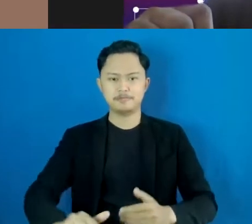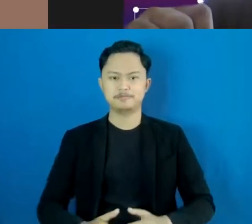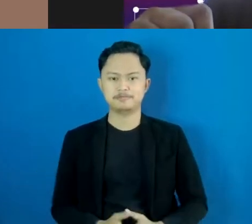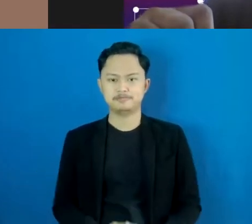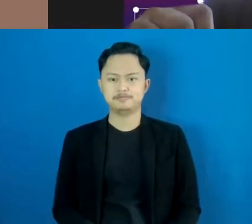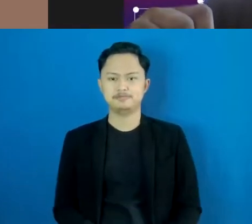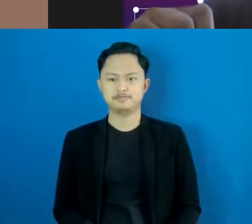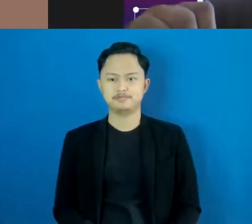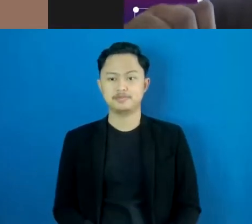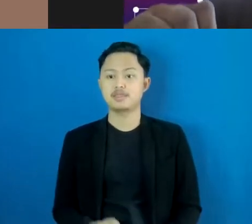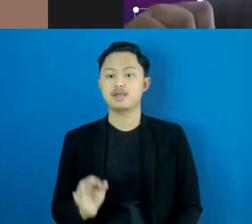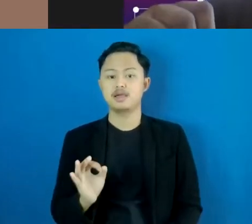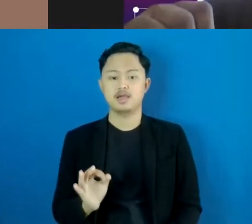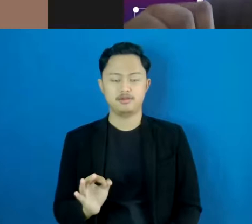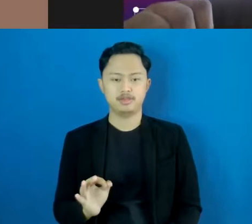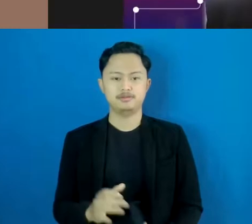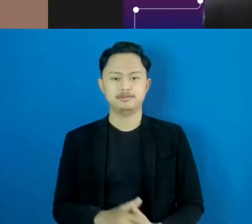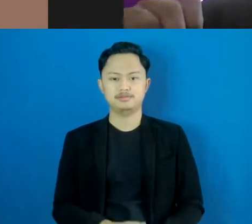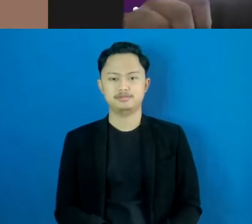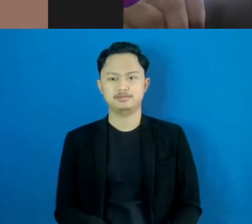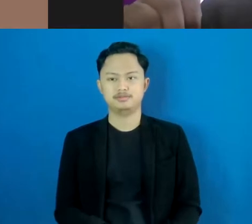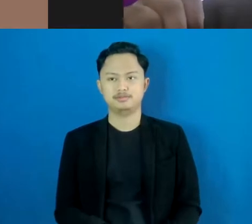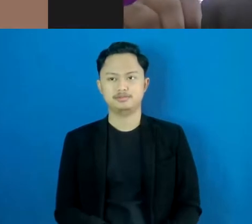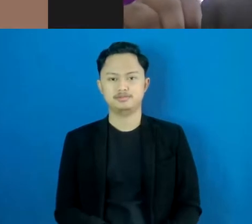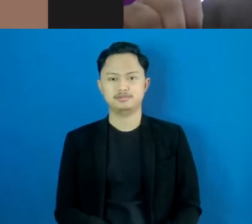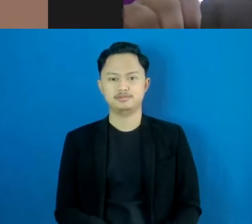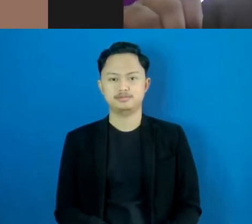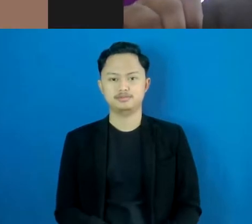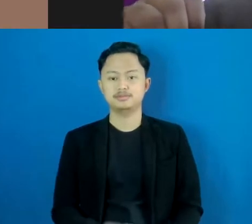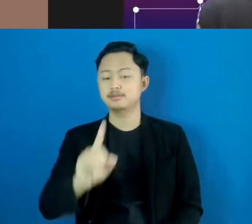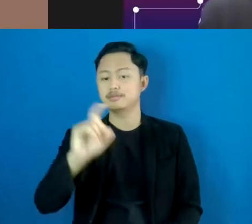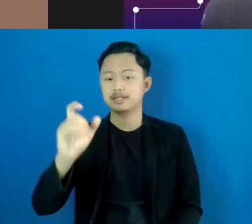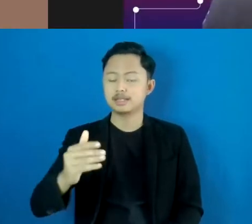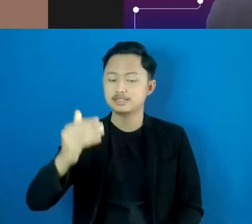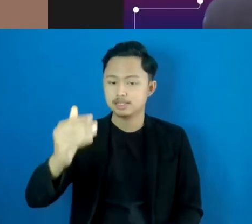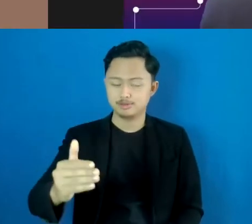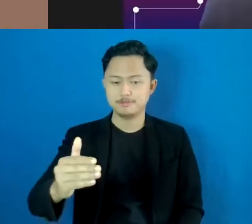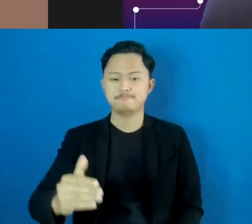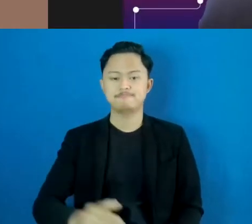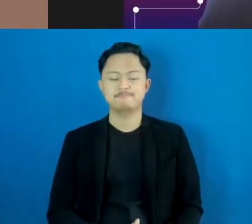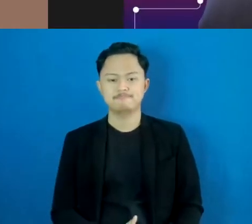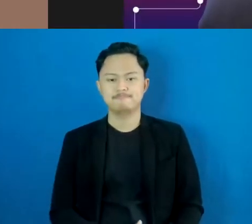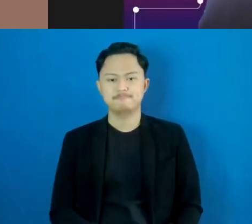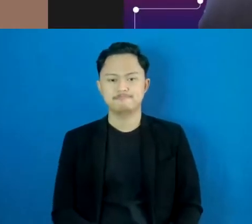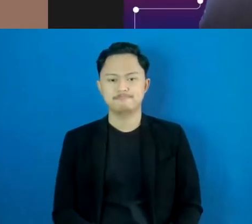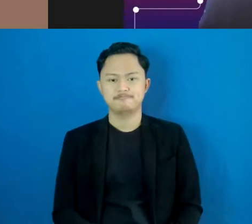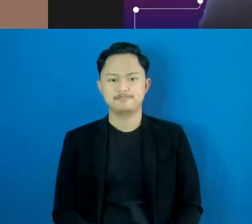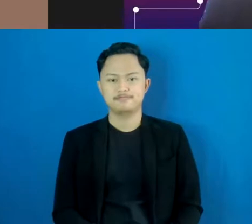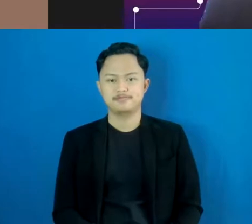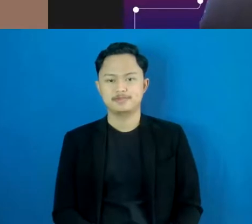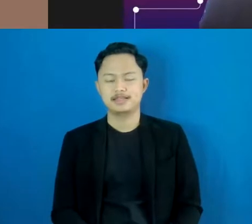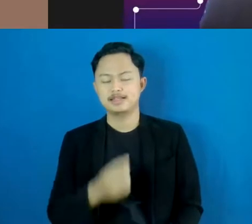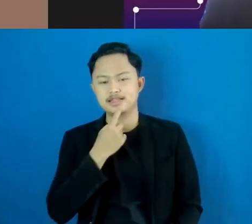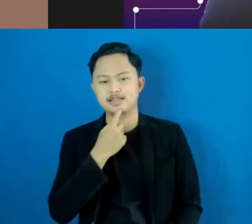Okay. And another question to you is on the battery degradation. Would you be able